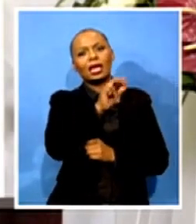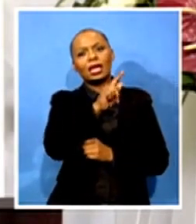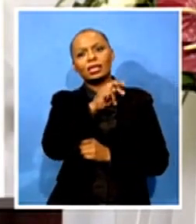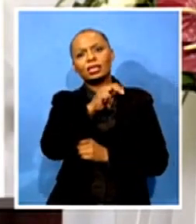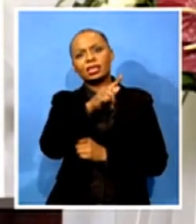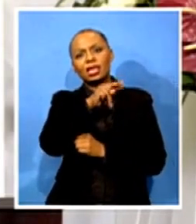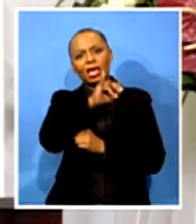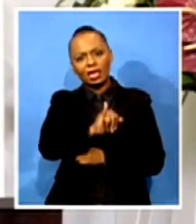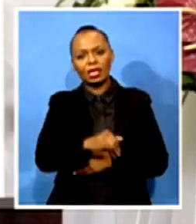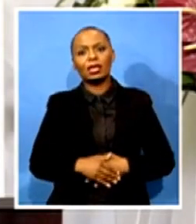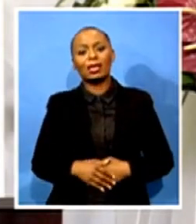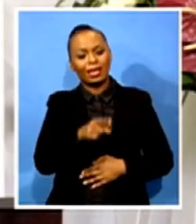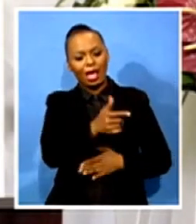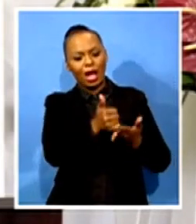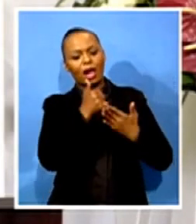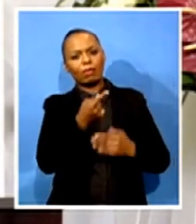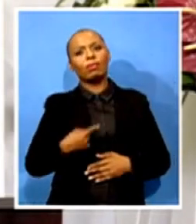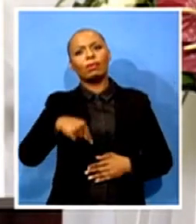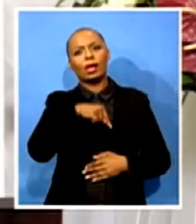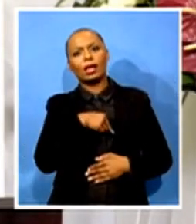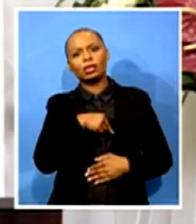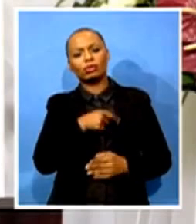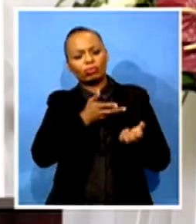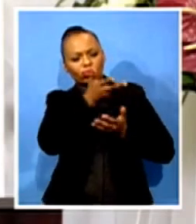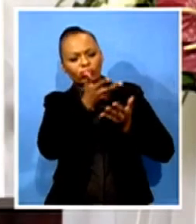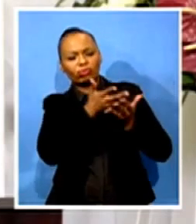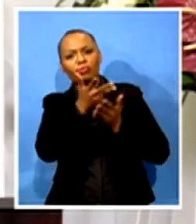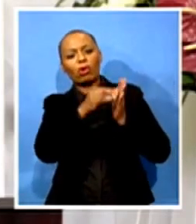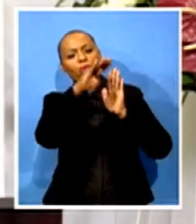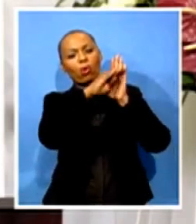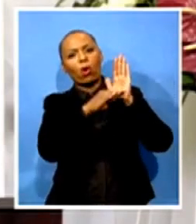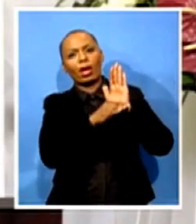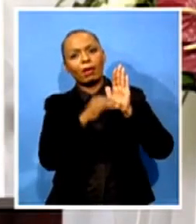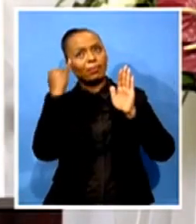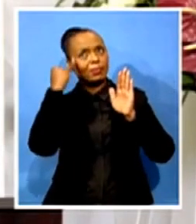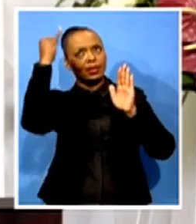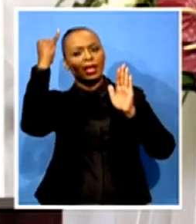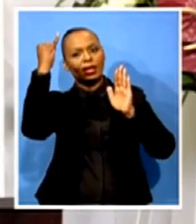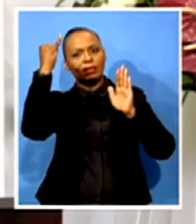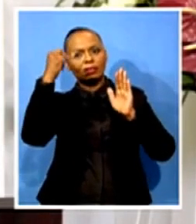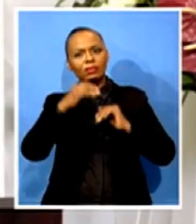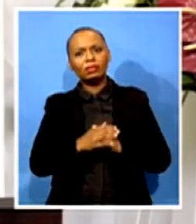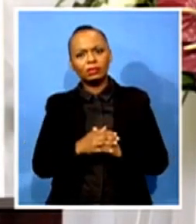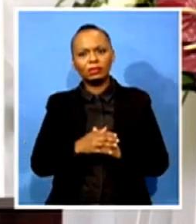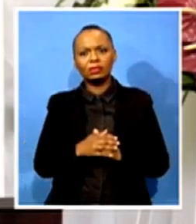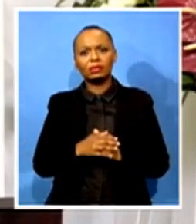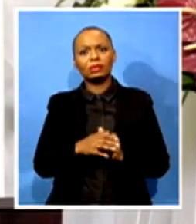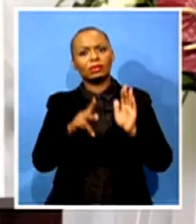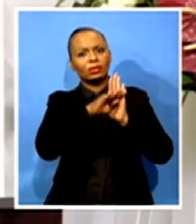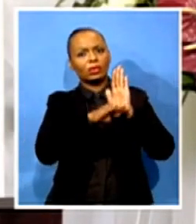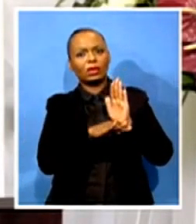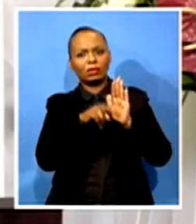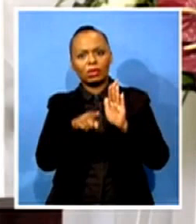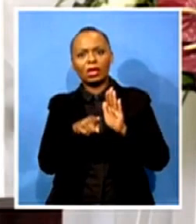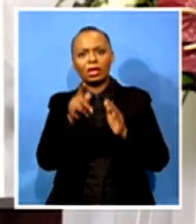to initiate a program we called Yama Wheels. We encourage ogogo ukuthi ababhale ama-will abo, whatever